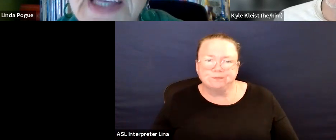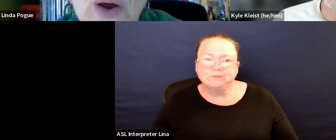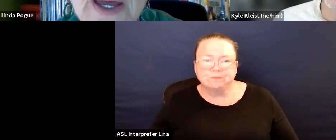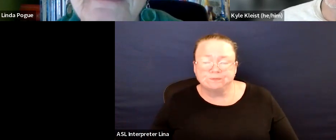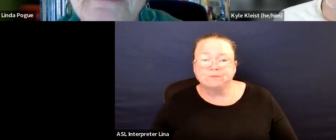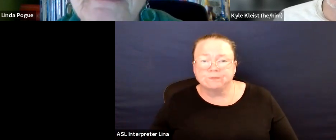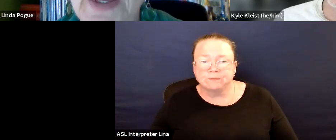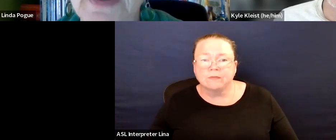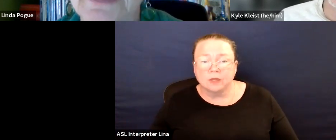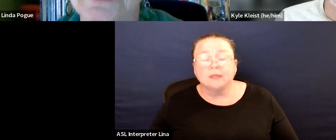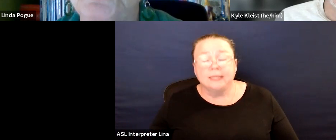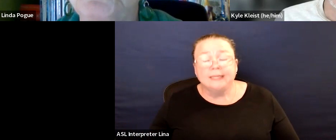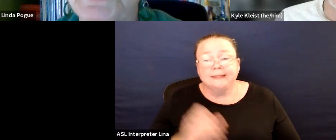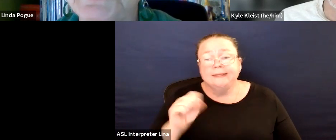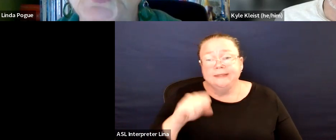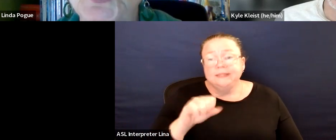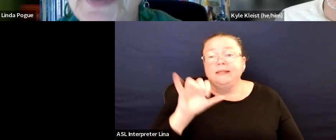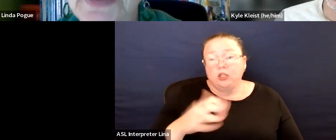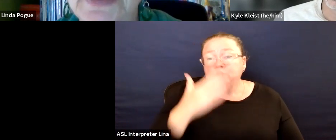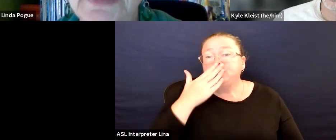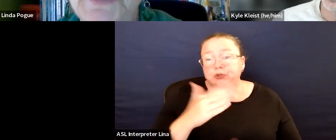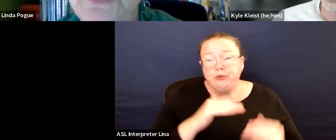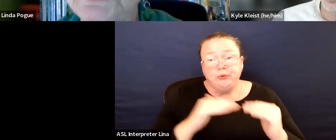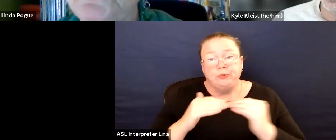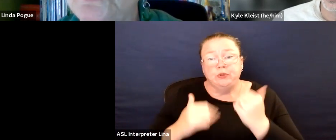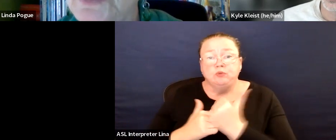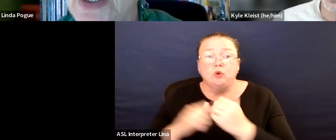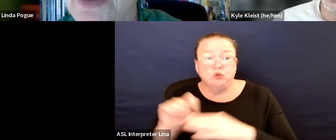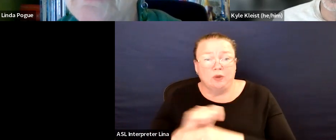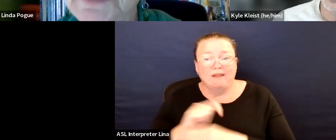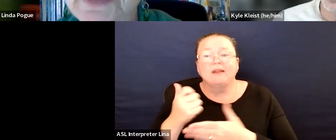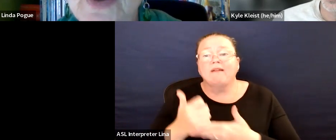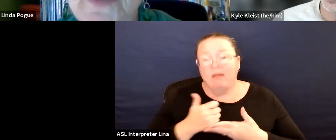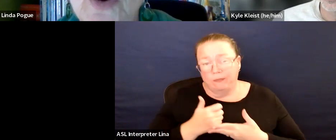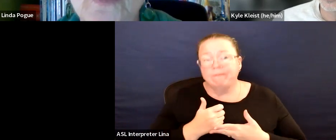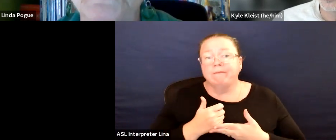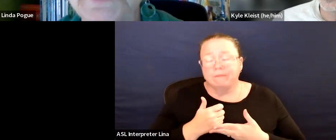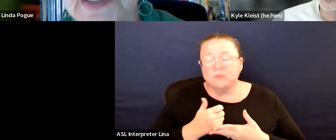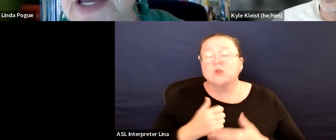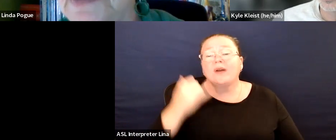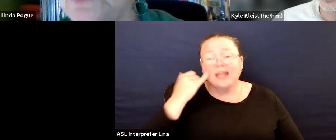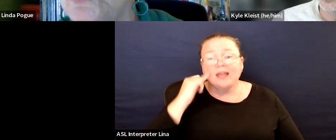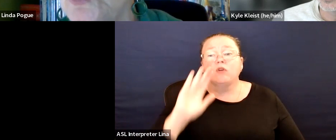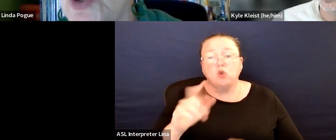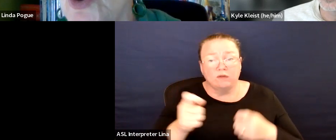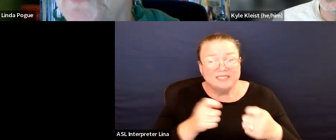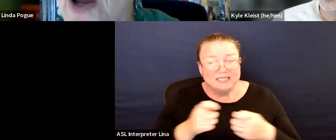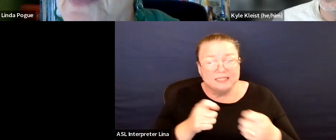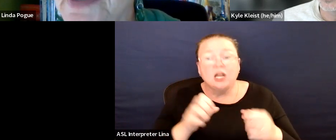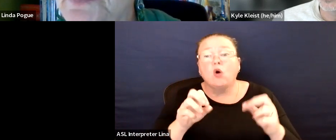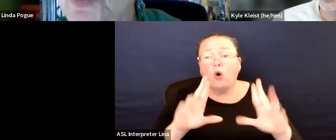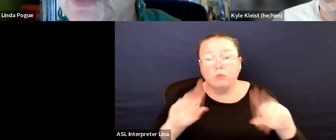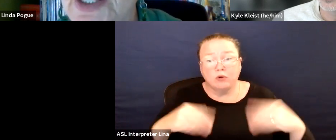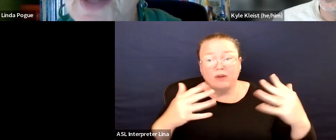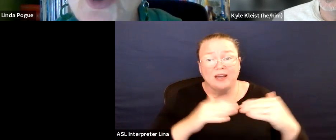And that's how where good peer support training can be useful. So if you're facilitating or